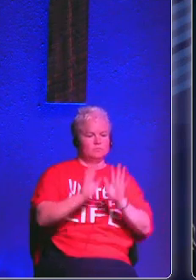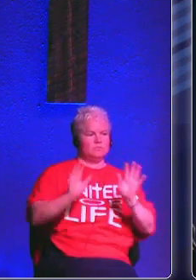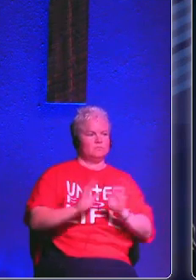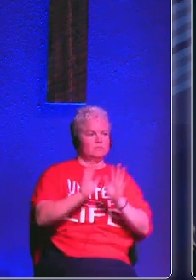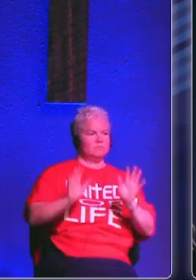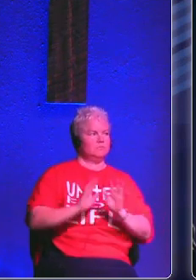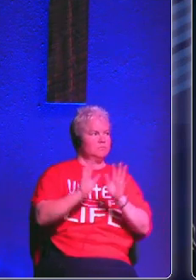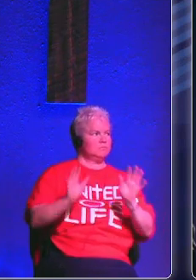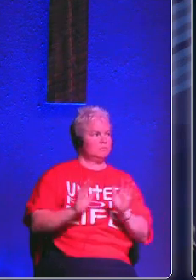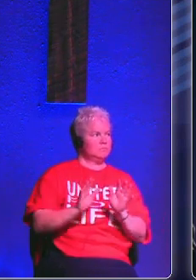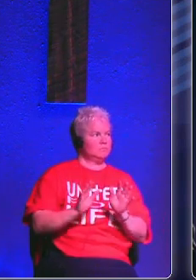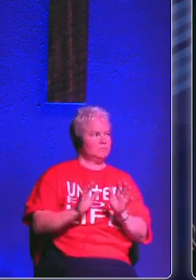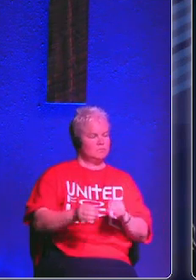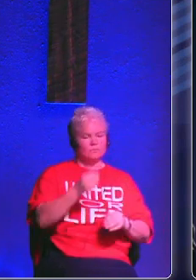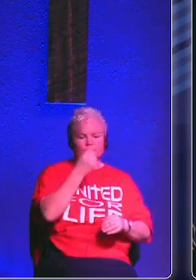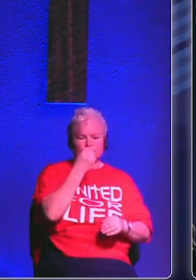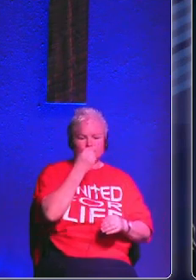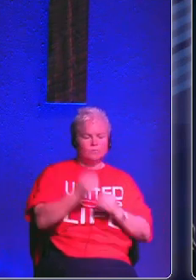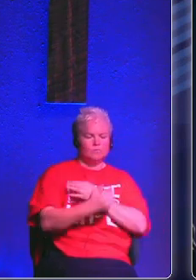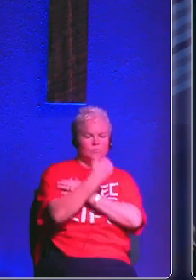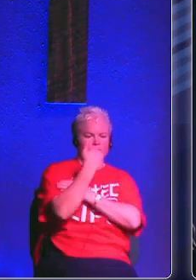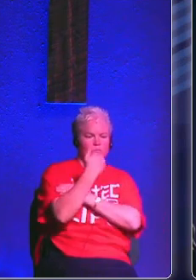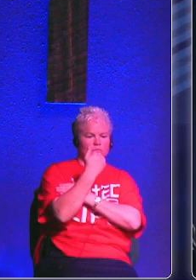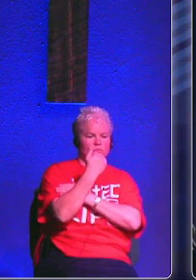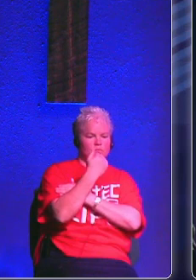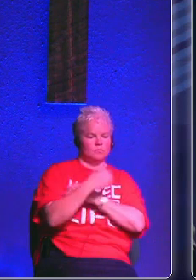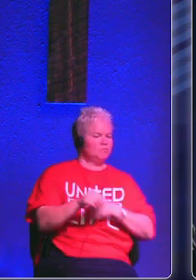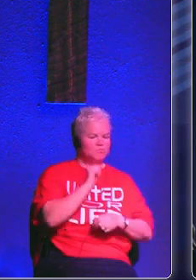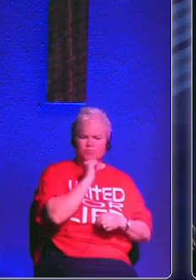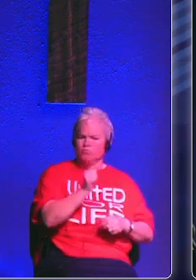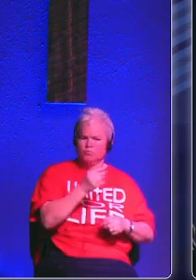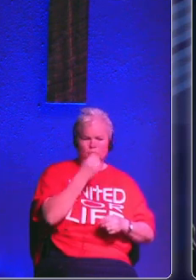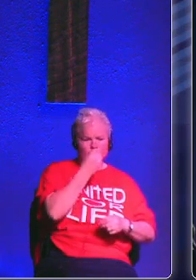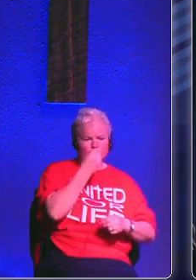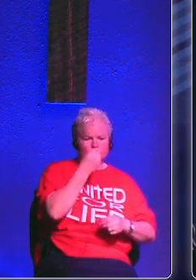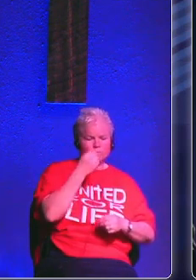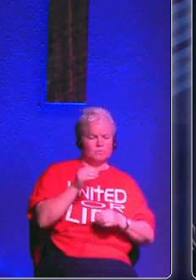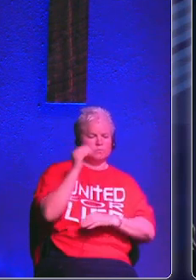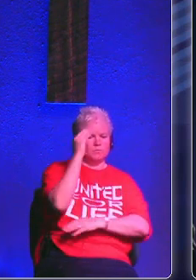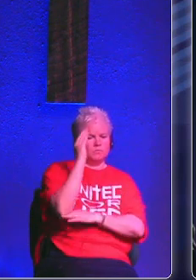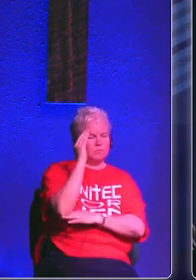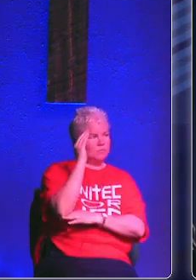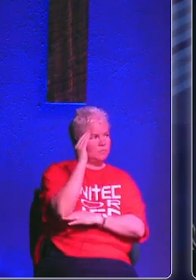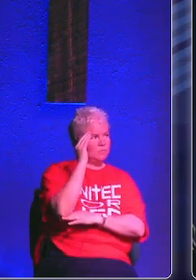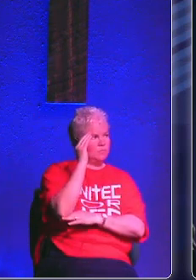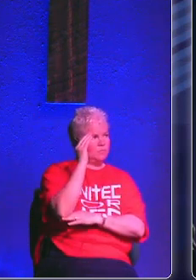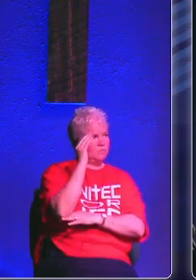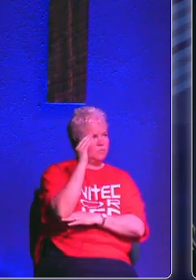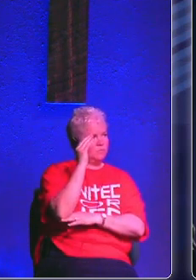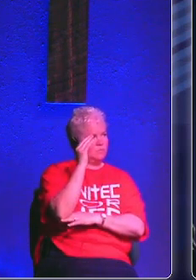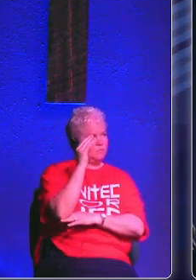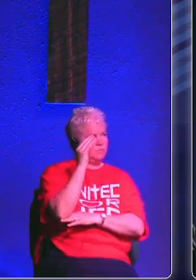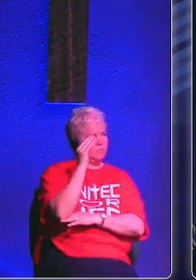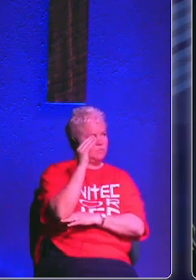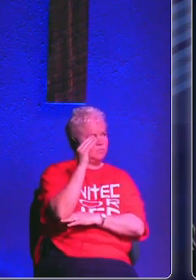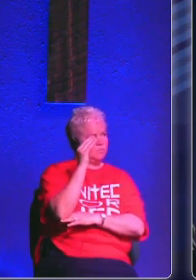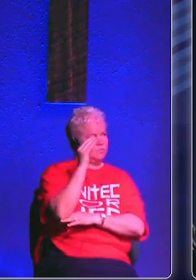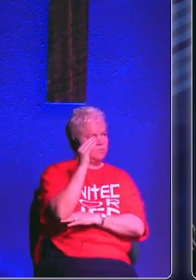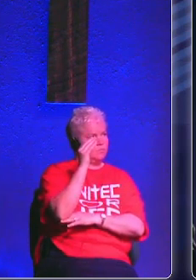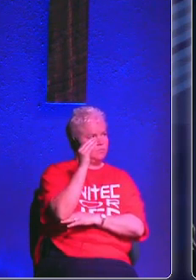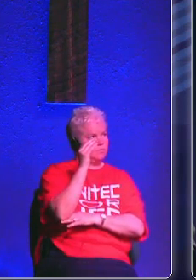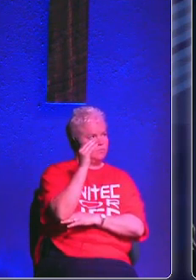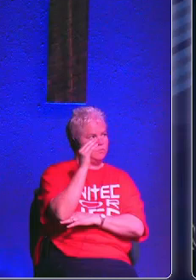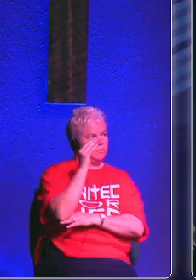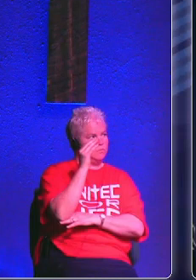Sunday of the month, we'll do brunch instead of the potluck afterwards. The title of this,